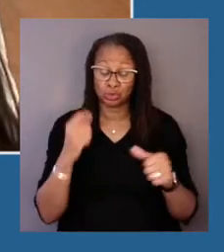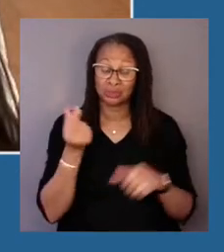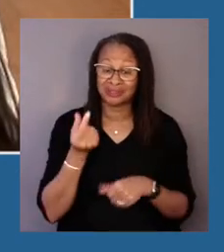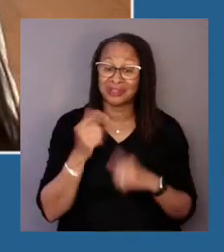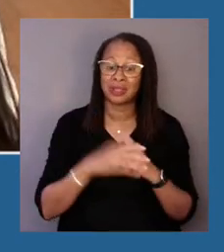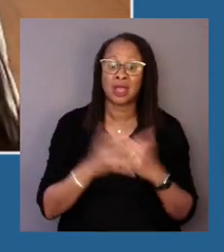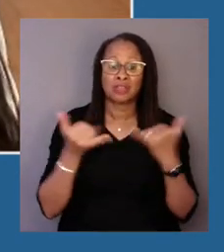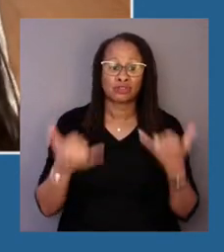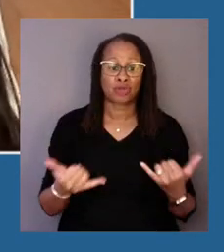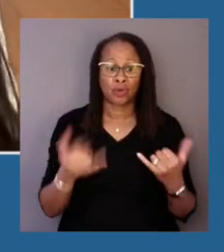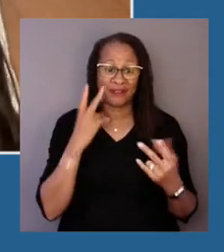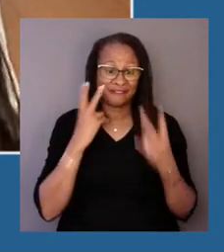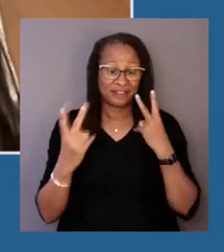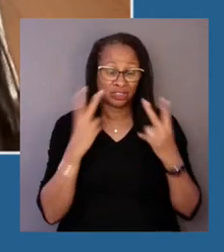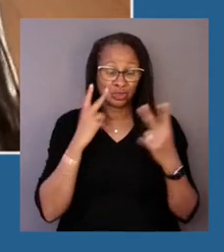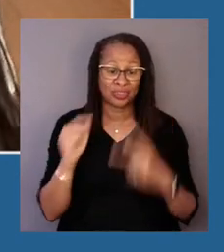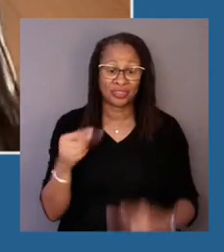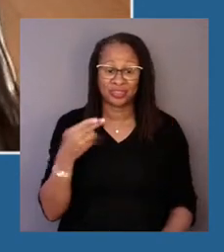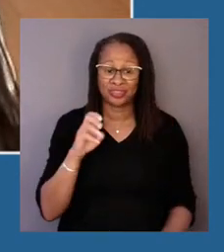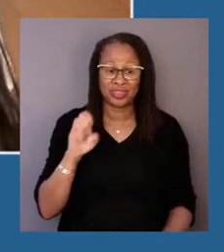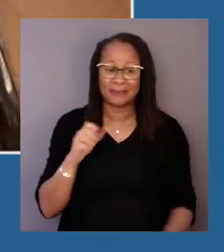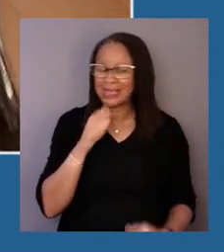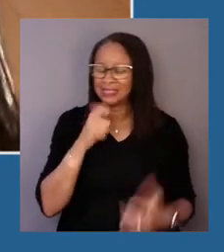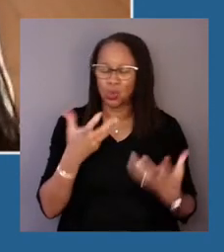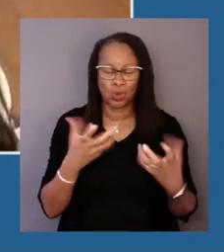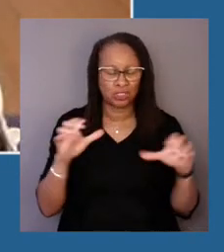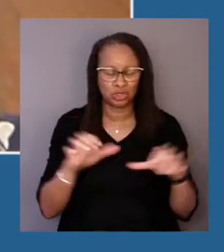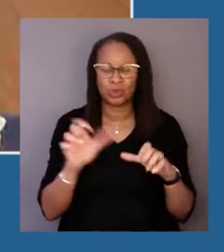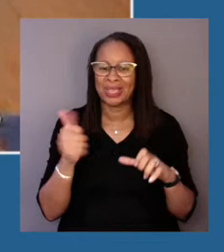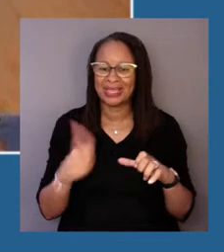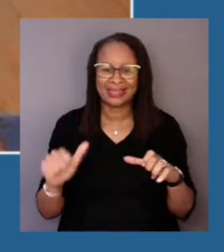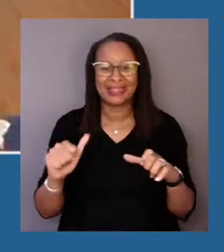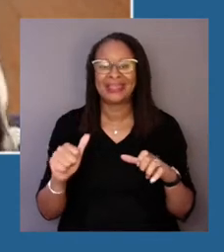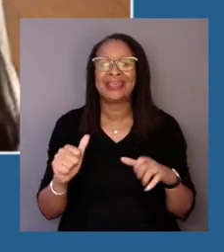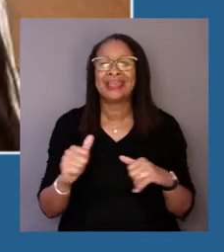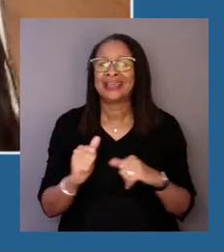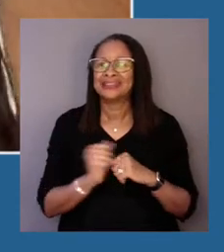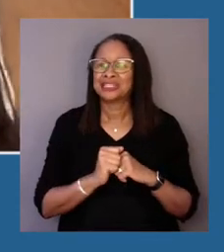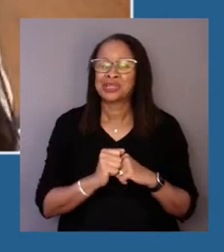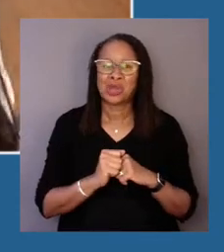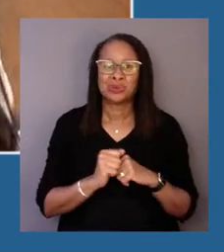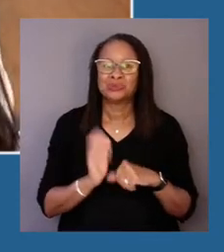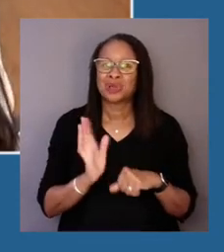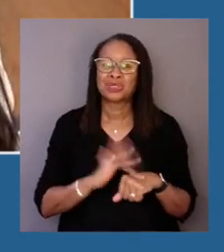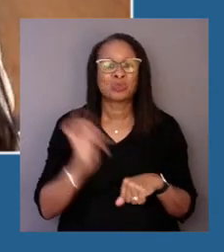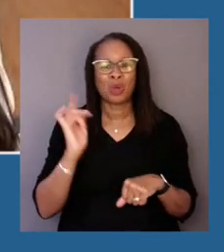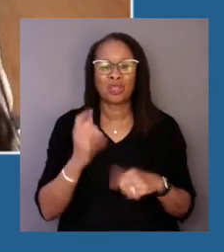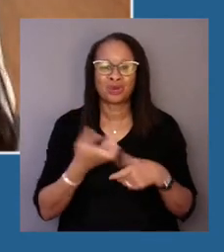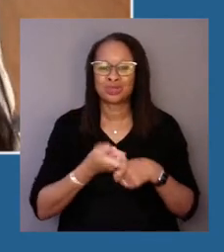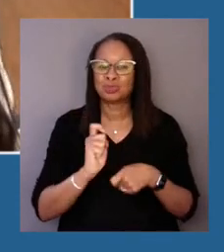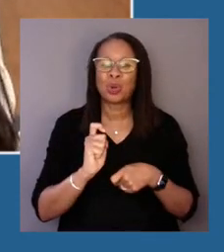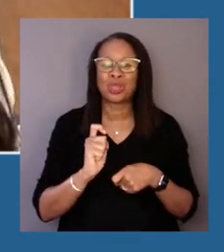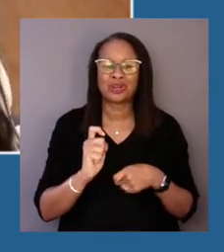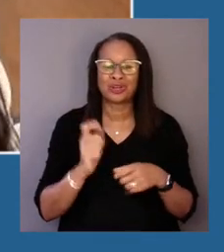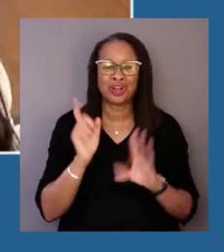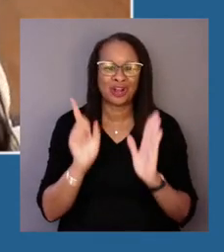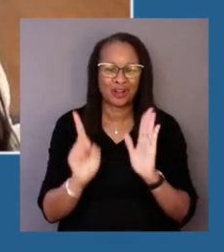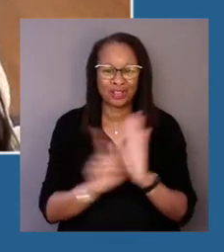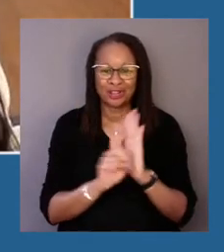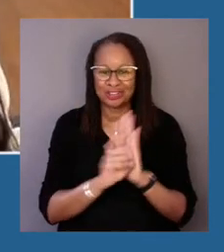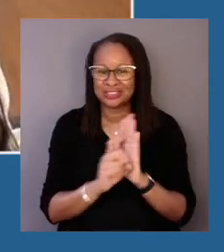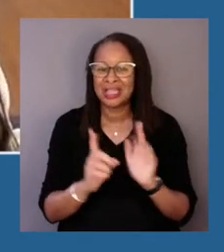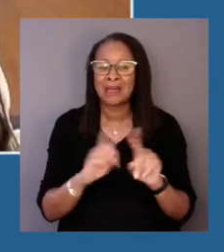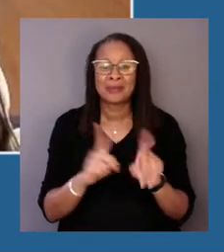and I didn't want to do any spoiler alerts in the intro, but tell us what you were thinking about the basic design